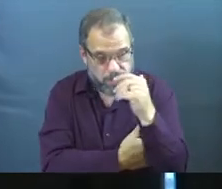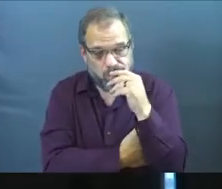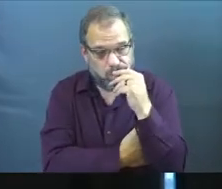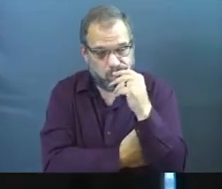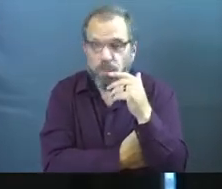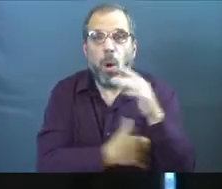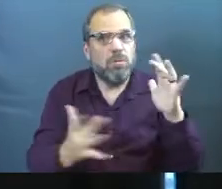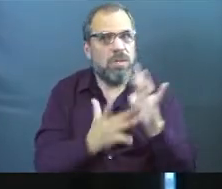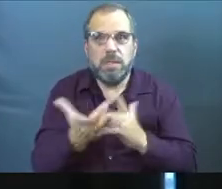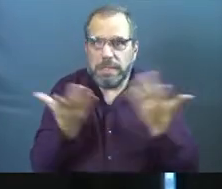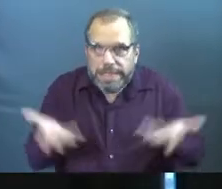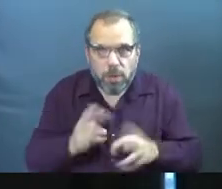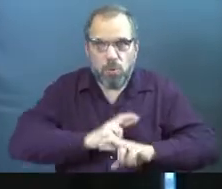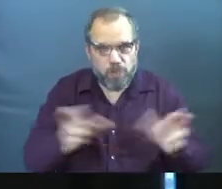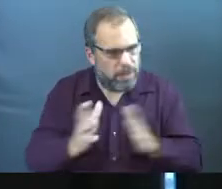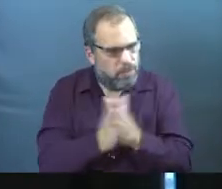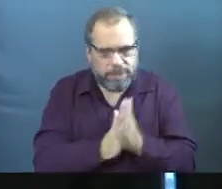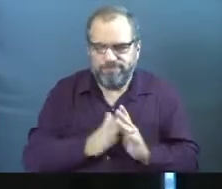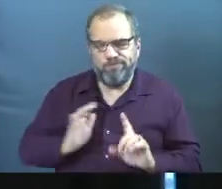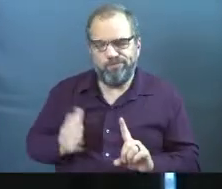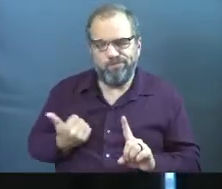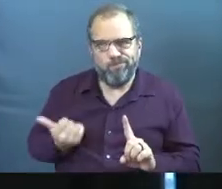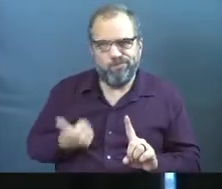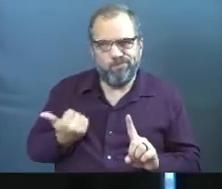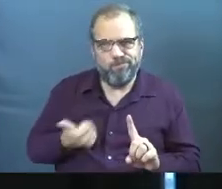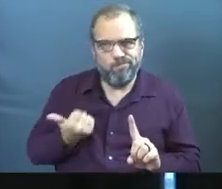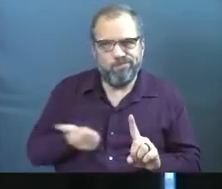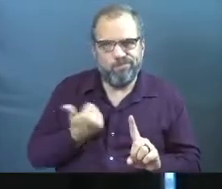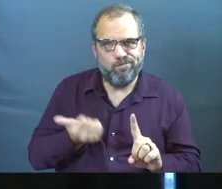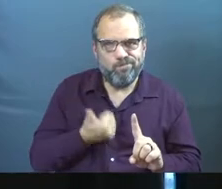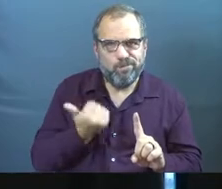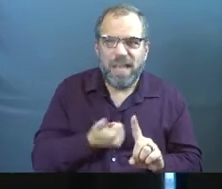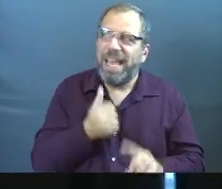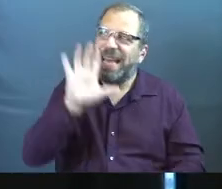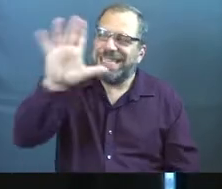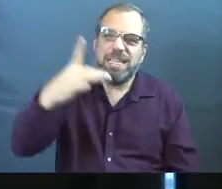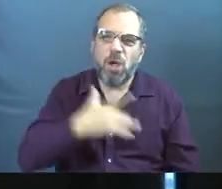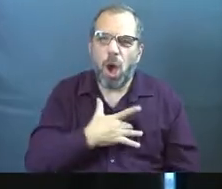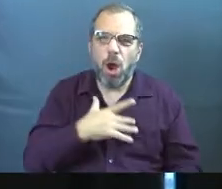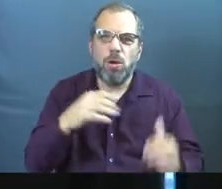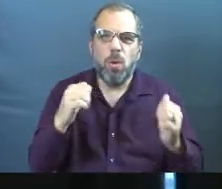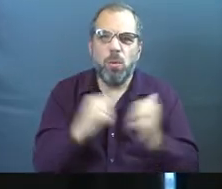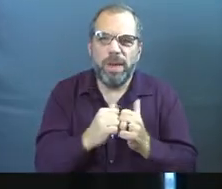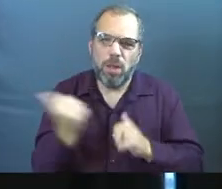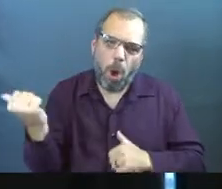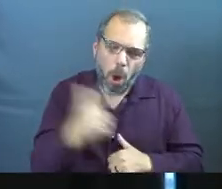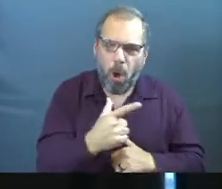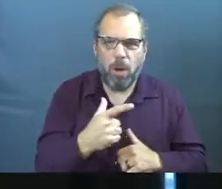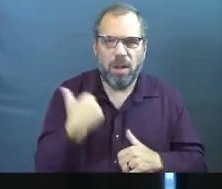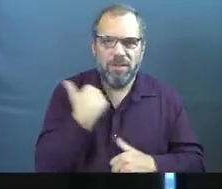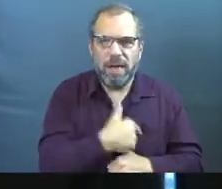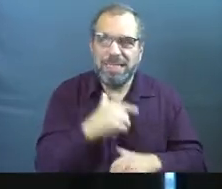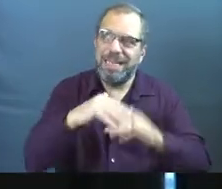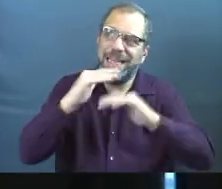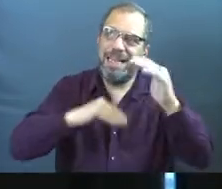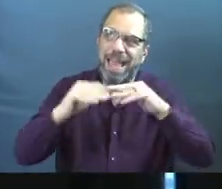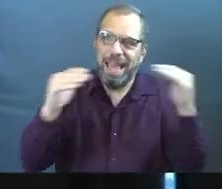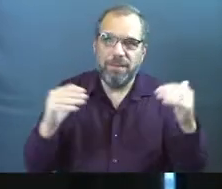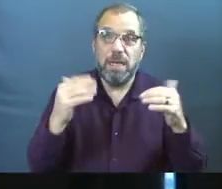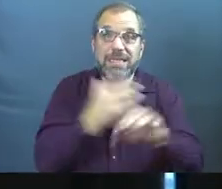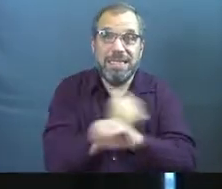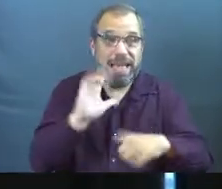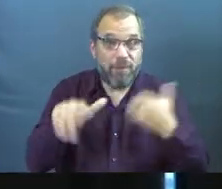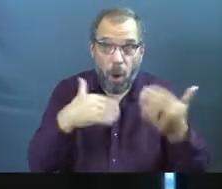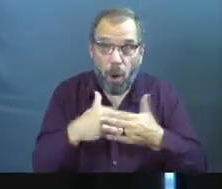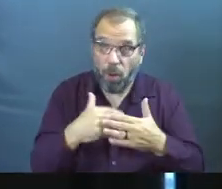come, I'm here. I'm right here. I love you so much. It is his heart's desire to spend eternity with every single one of us, to save every